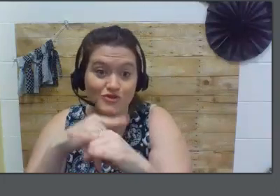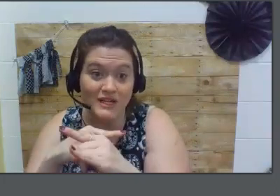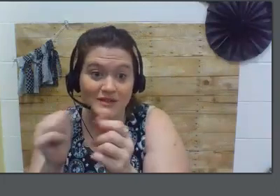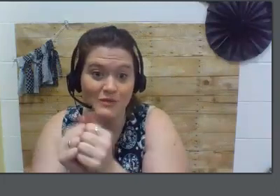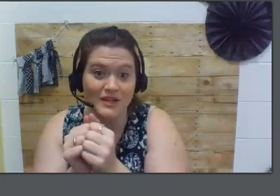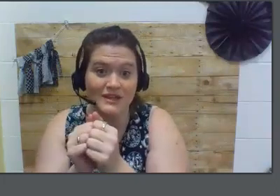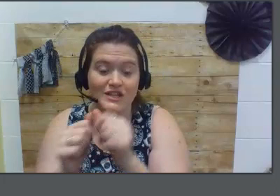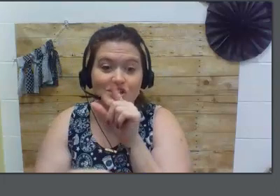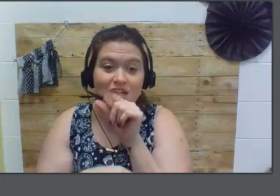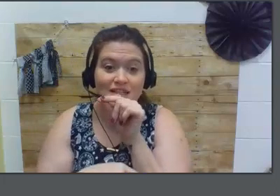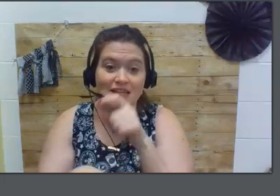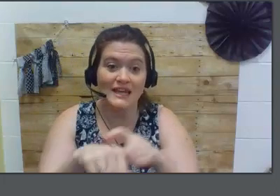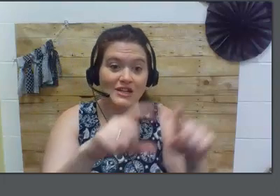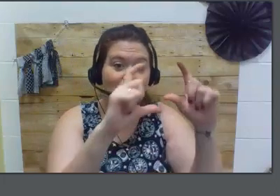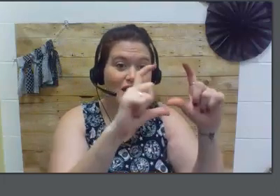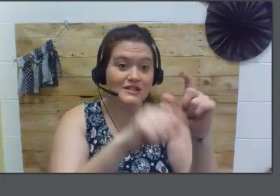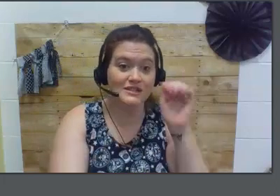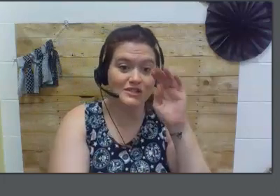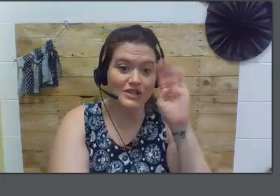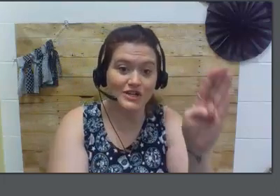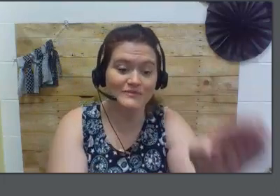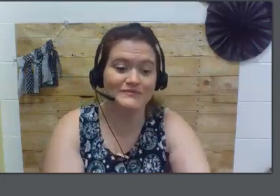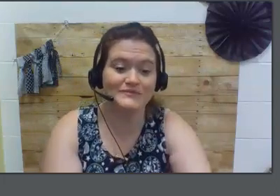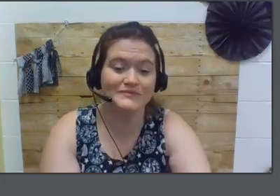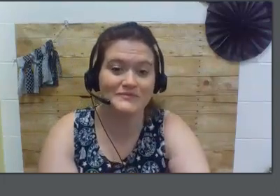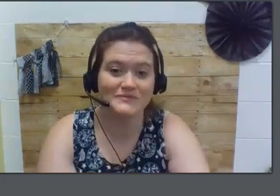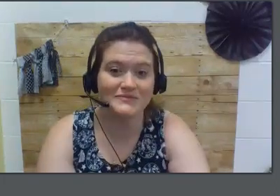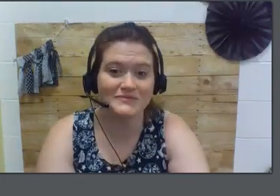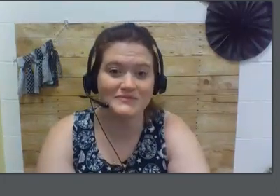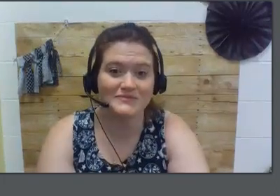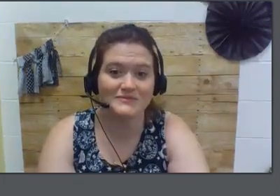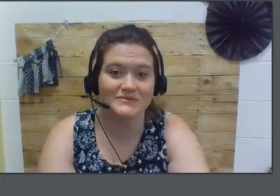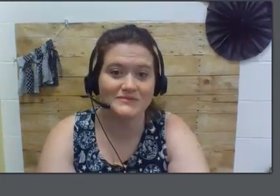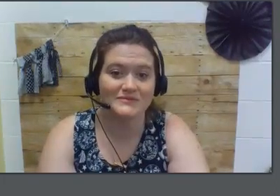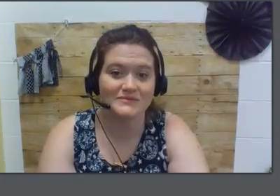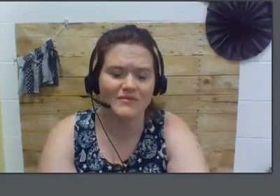do tricks with chicks and clocks, sir.